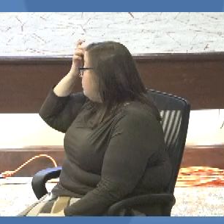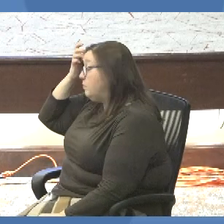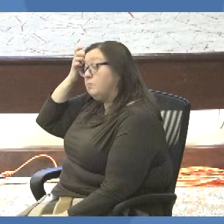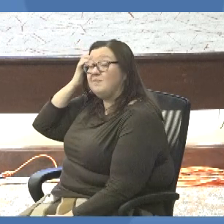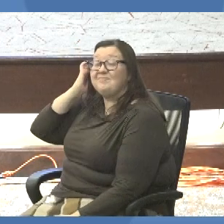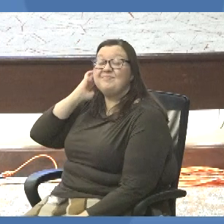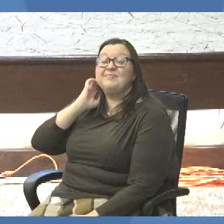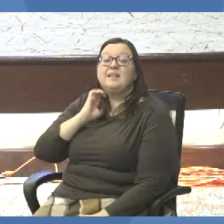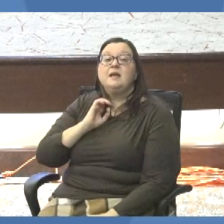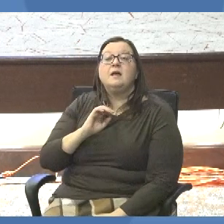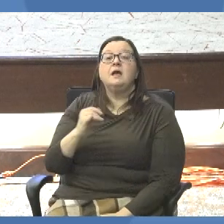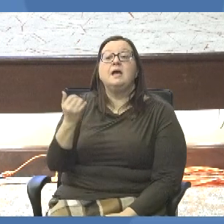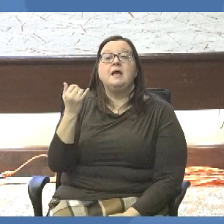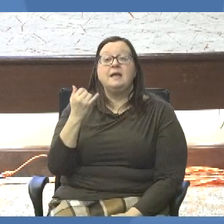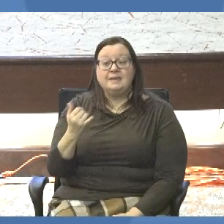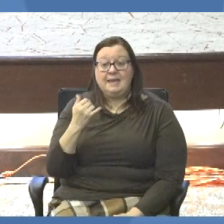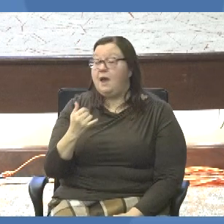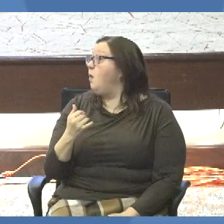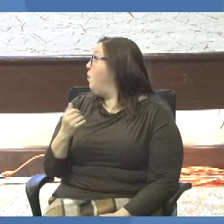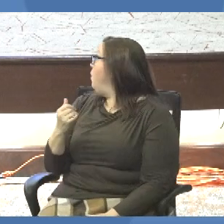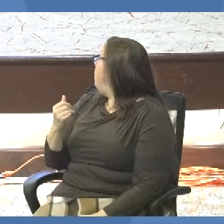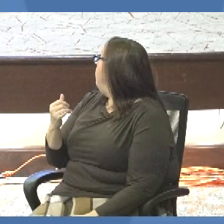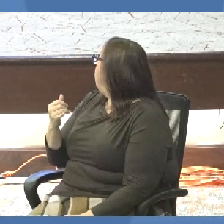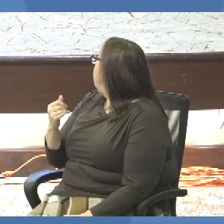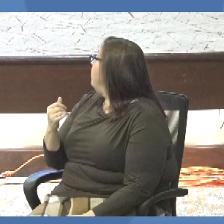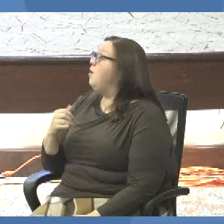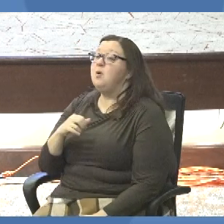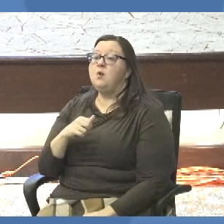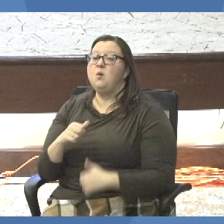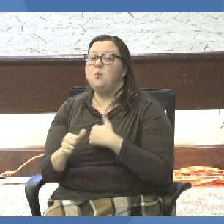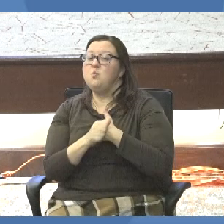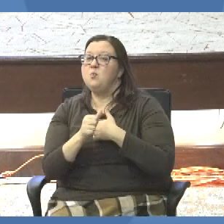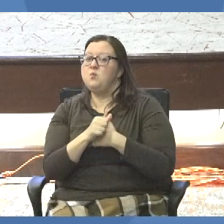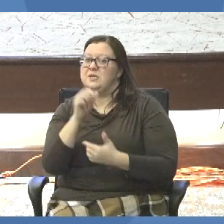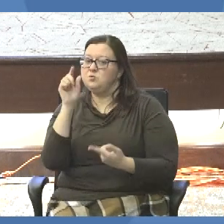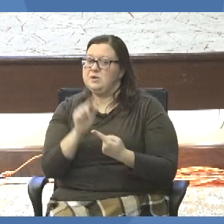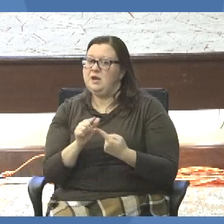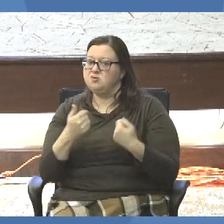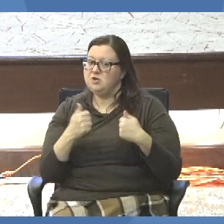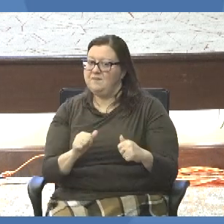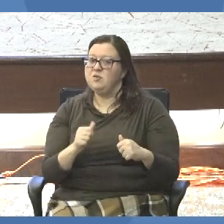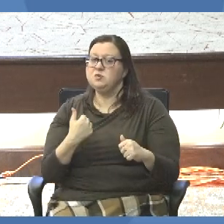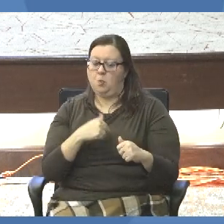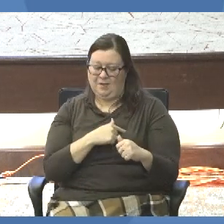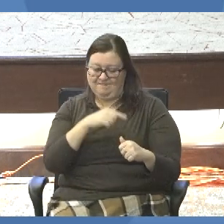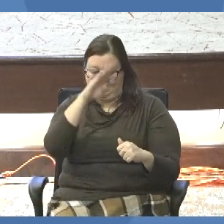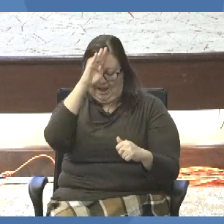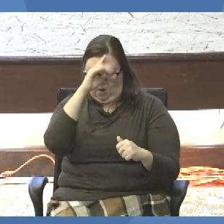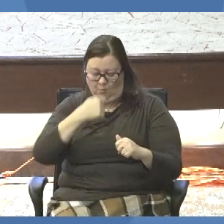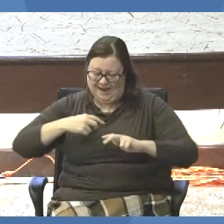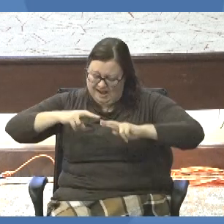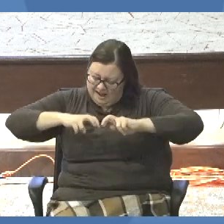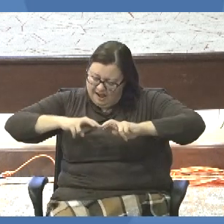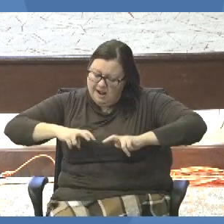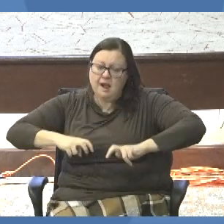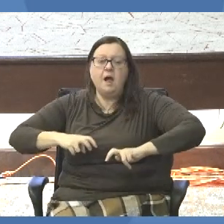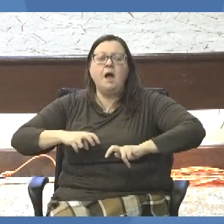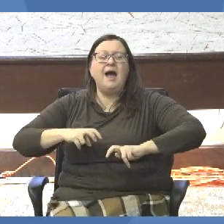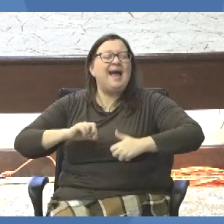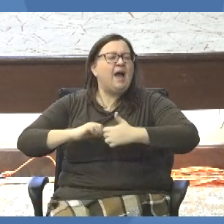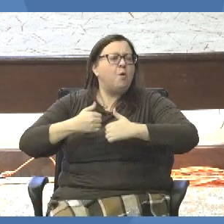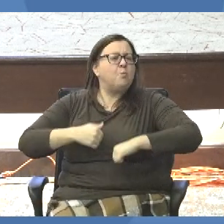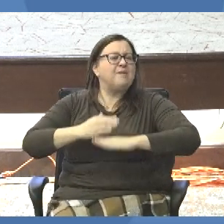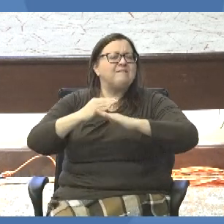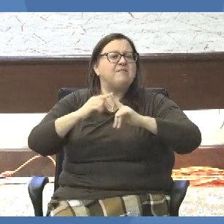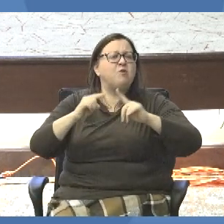Now I want to look at our community risk reduction efforts. This is where the fire service is really trending to. Really, this is that preventing the emergency from ever happening.